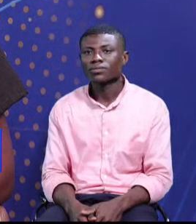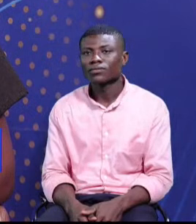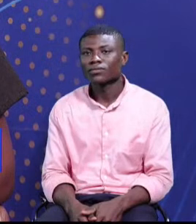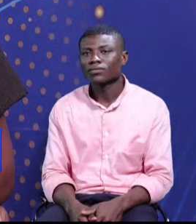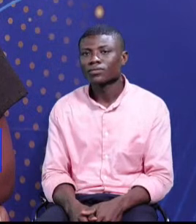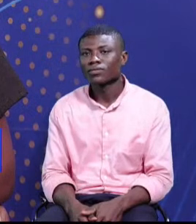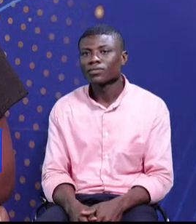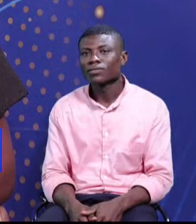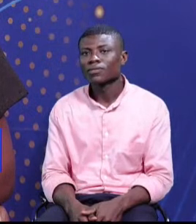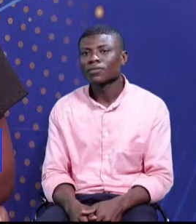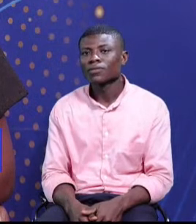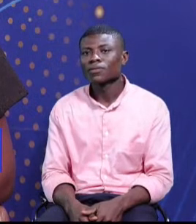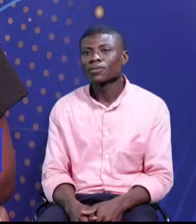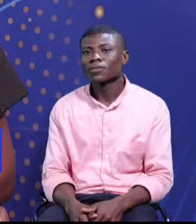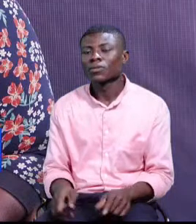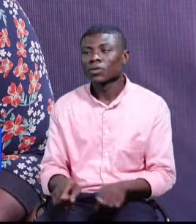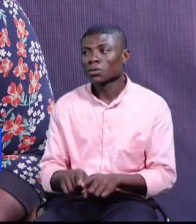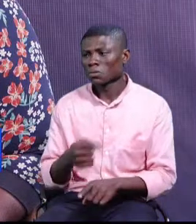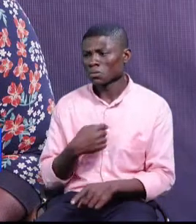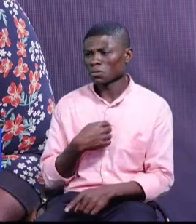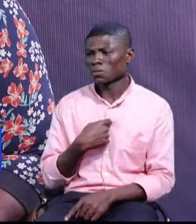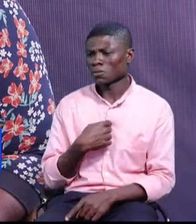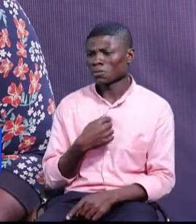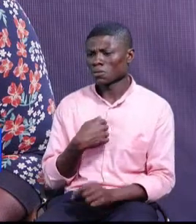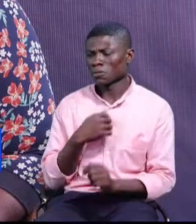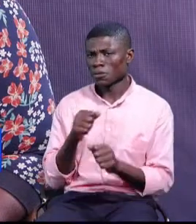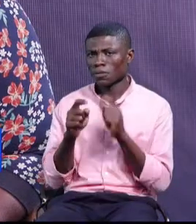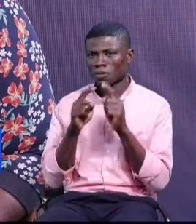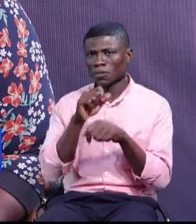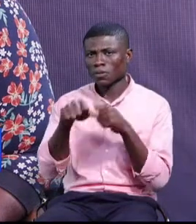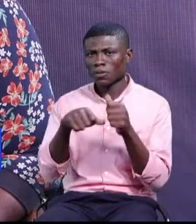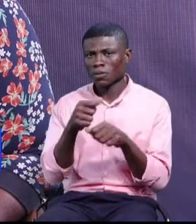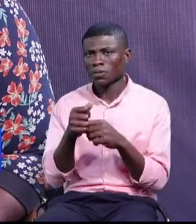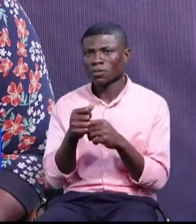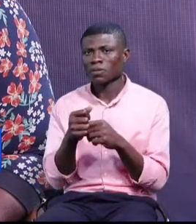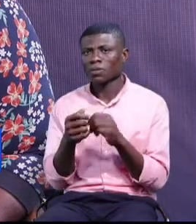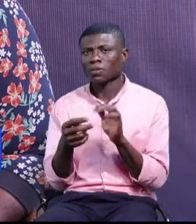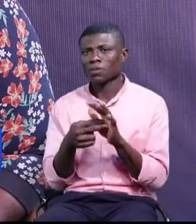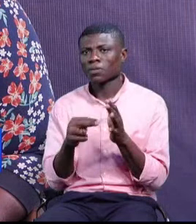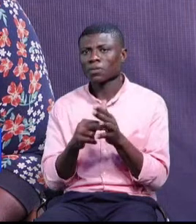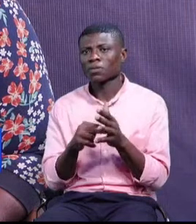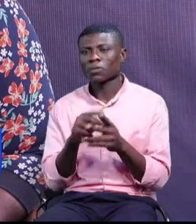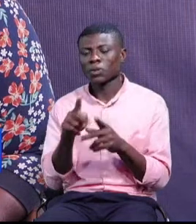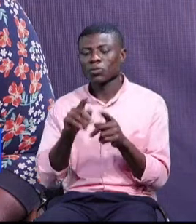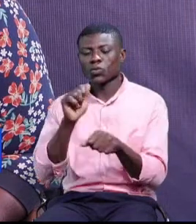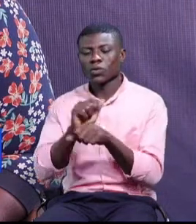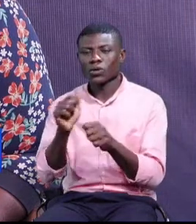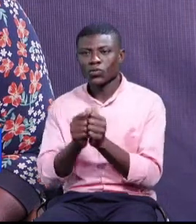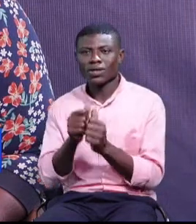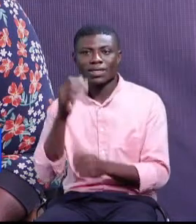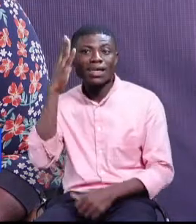Yeah, on my side, well, I can only talk about client experiences.